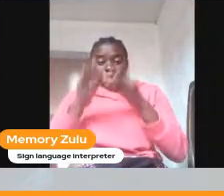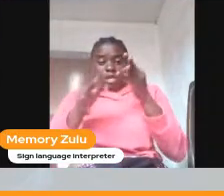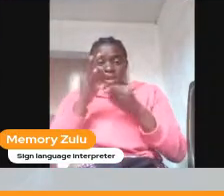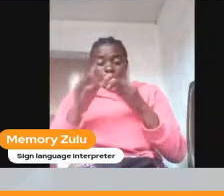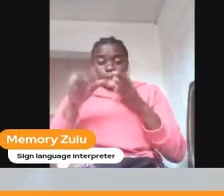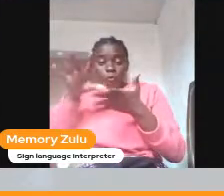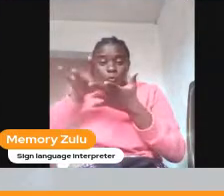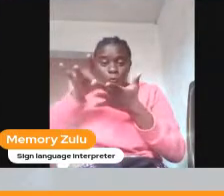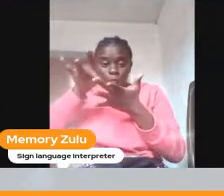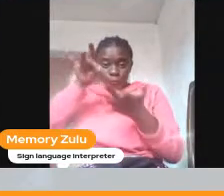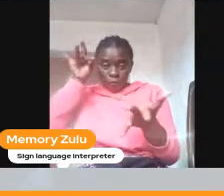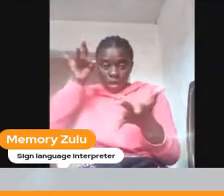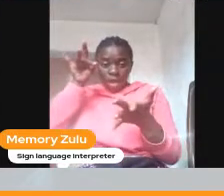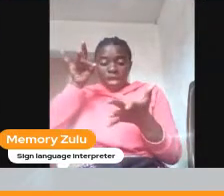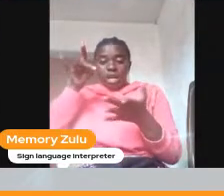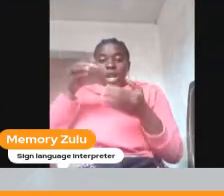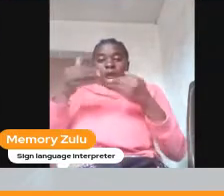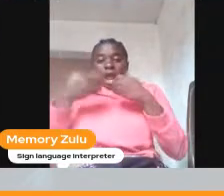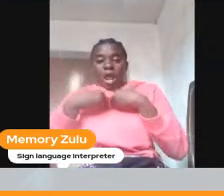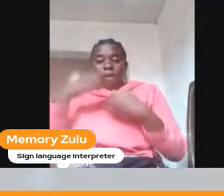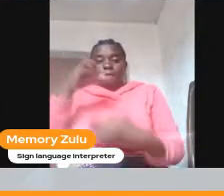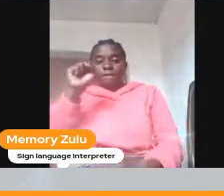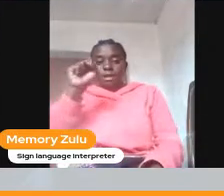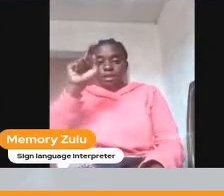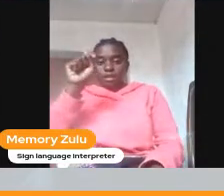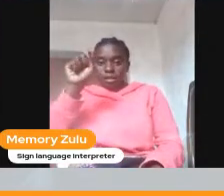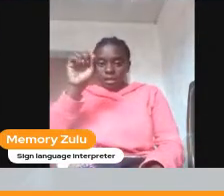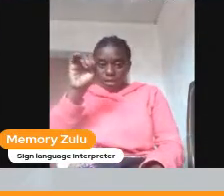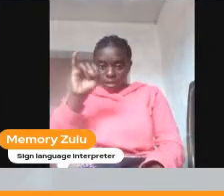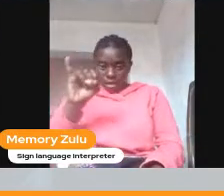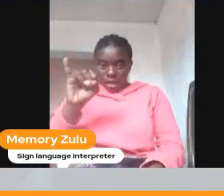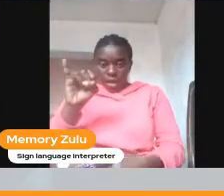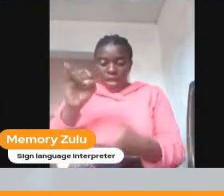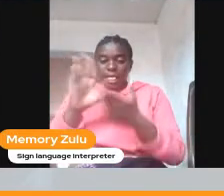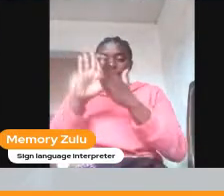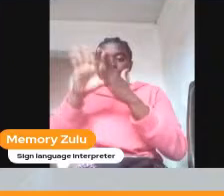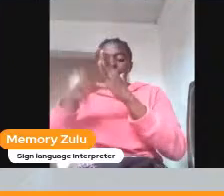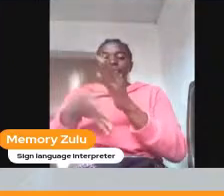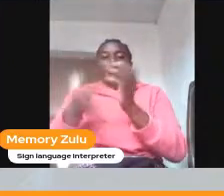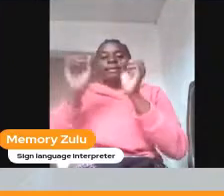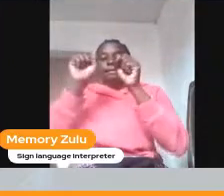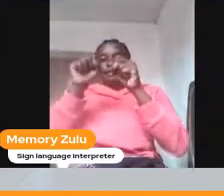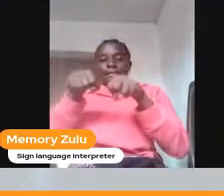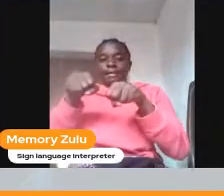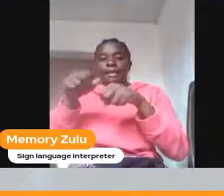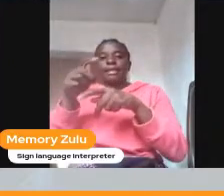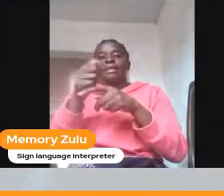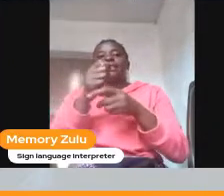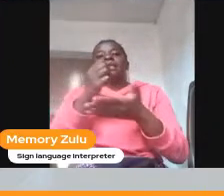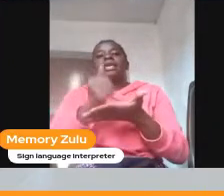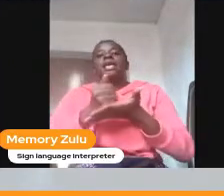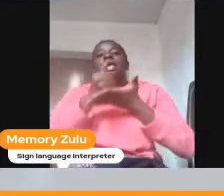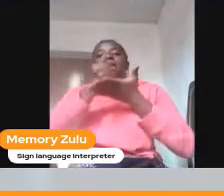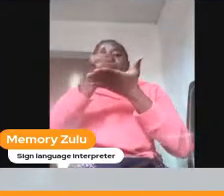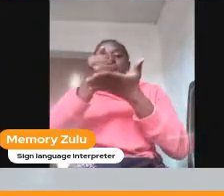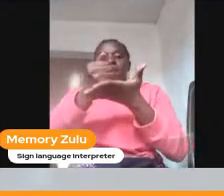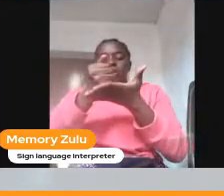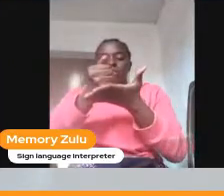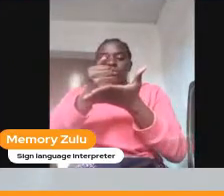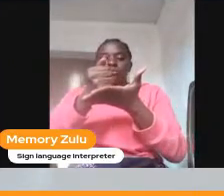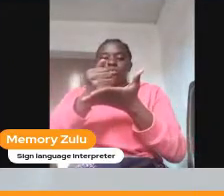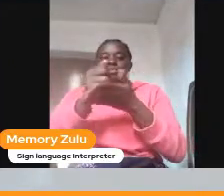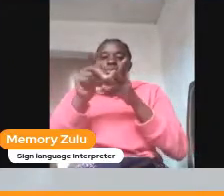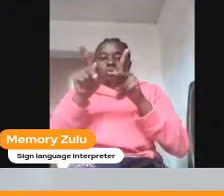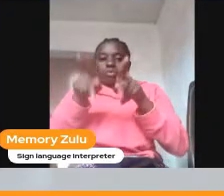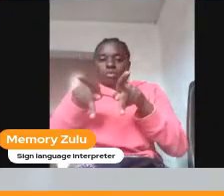to the facility. But when we go to the facility, let's open up to that health worker we found who is